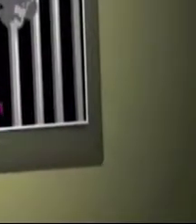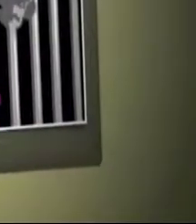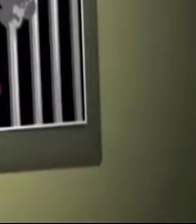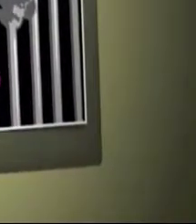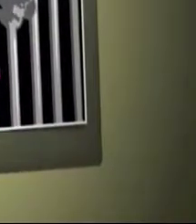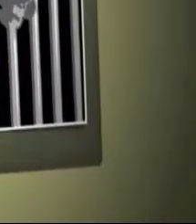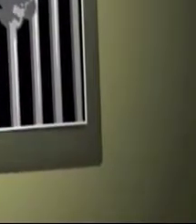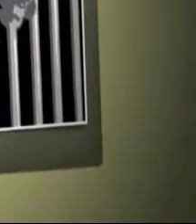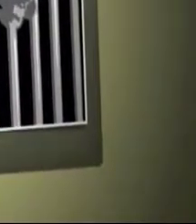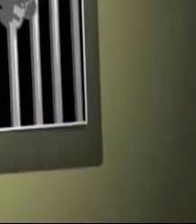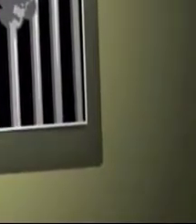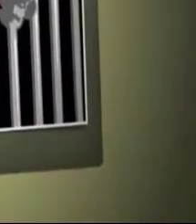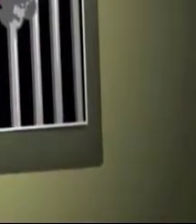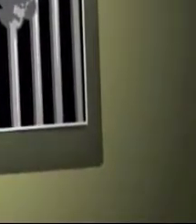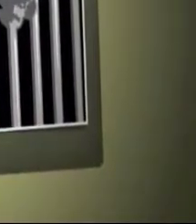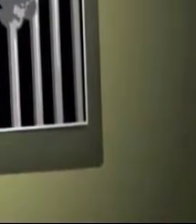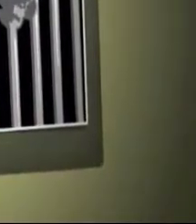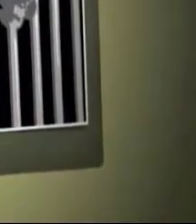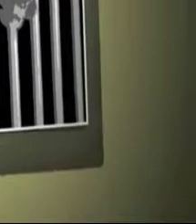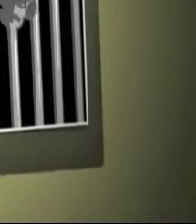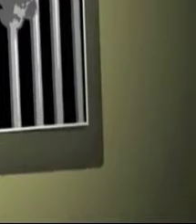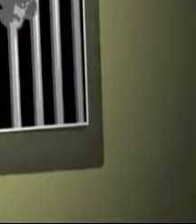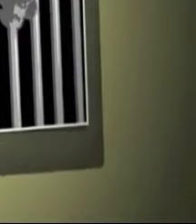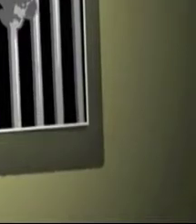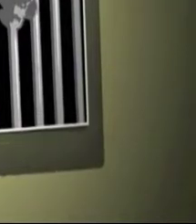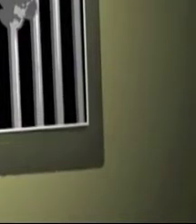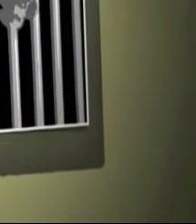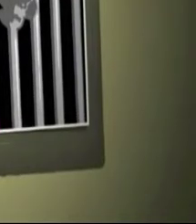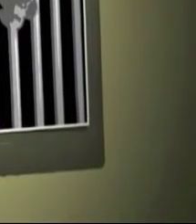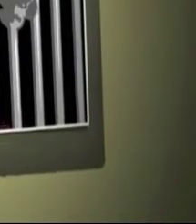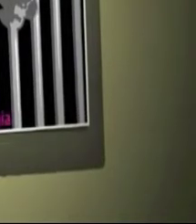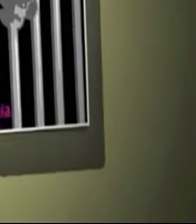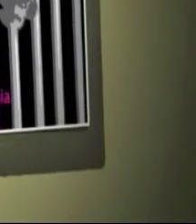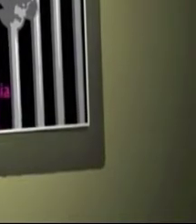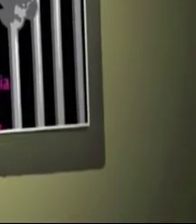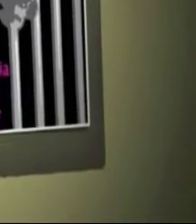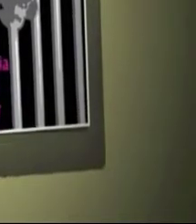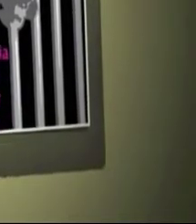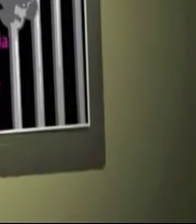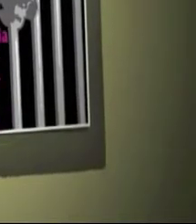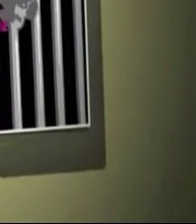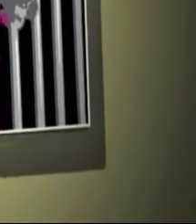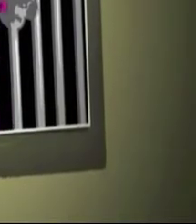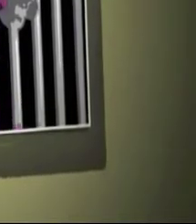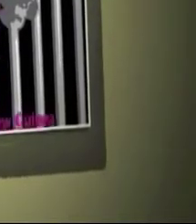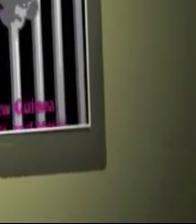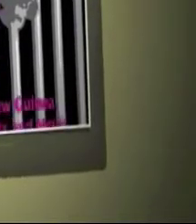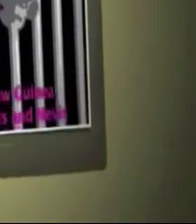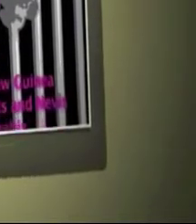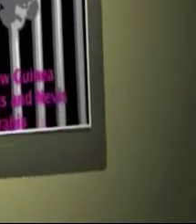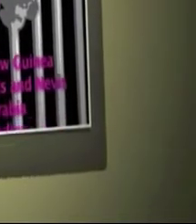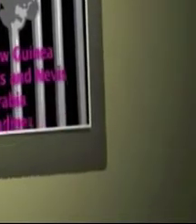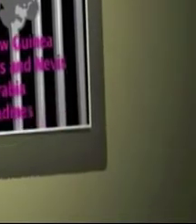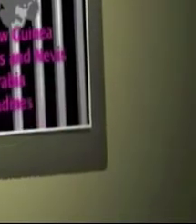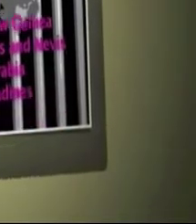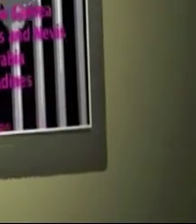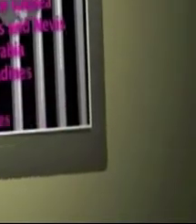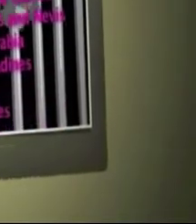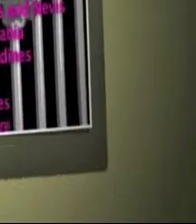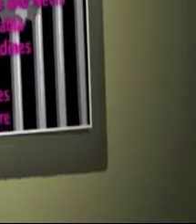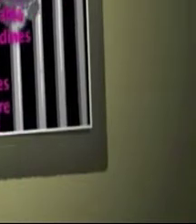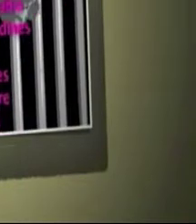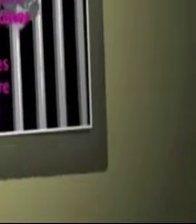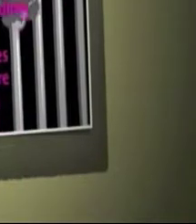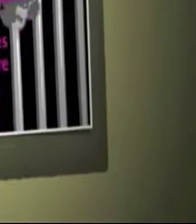wholeness for lesbian, gay, bi, and transgendered refugees who fear or have experienced persecution, torture, or